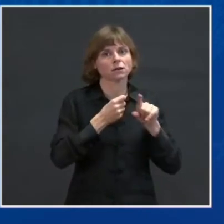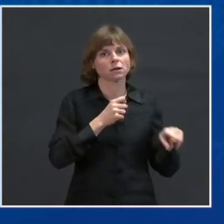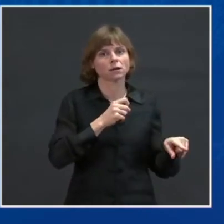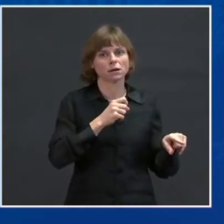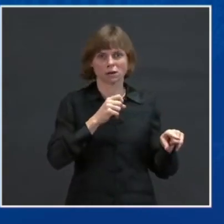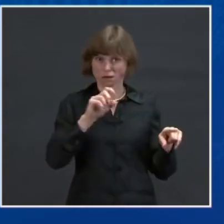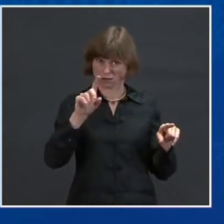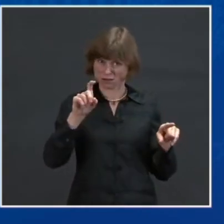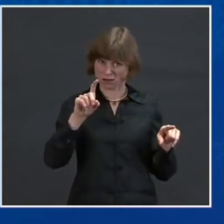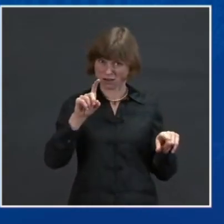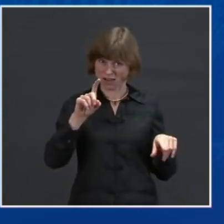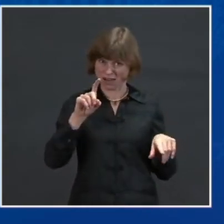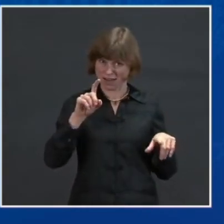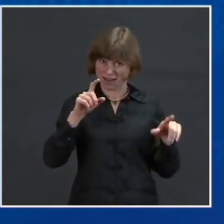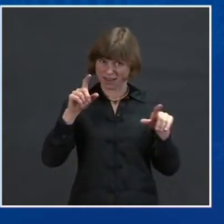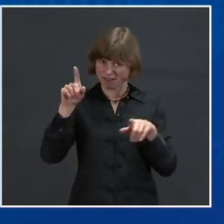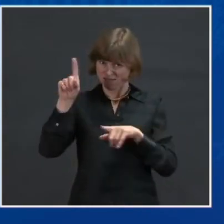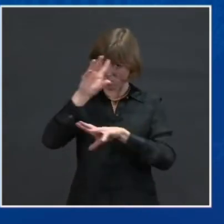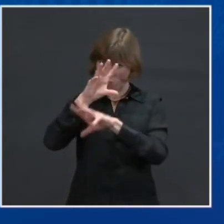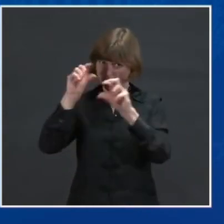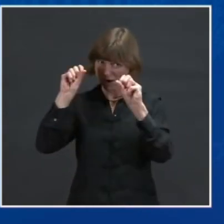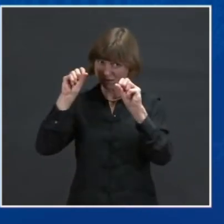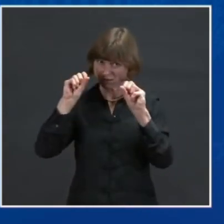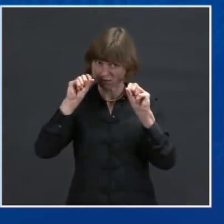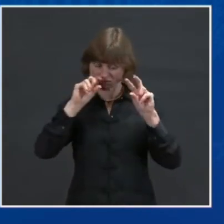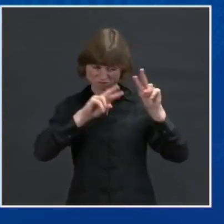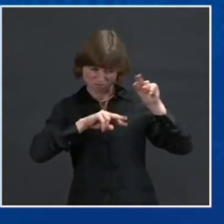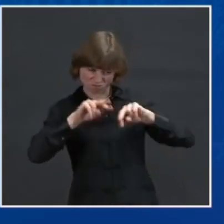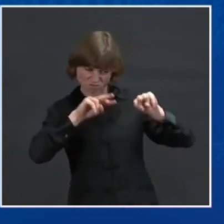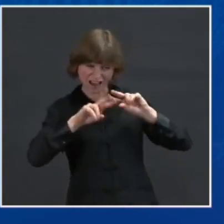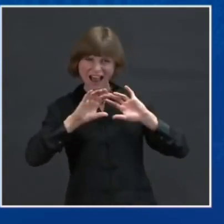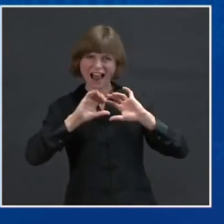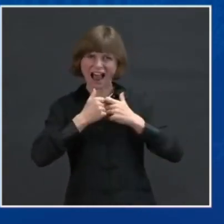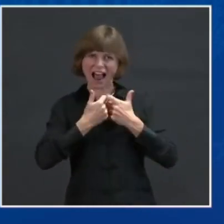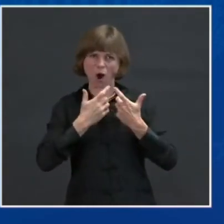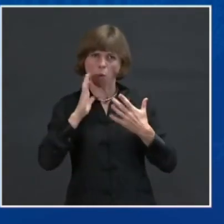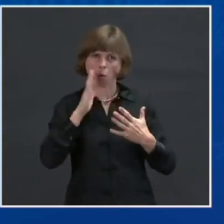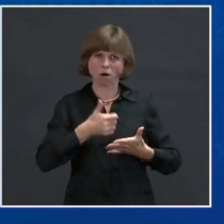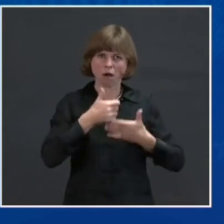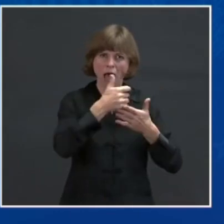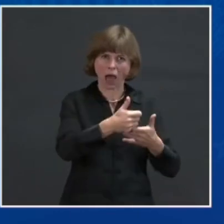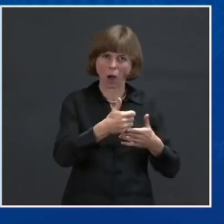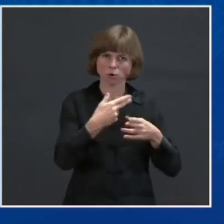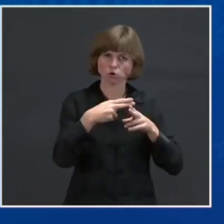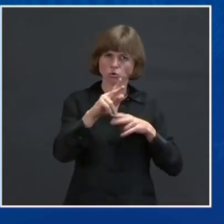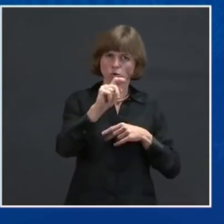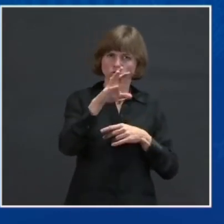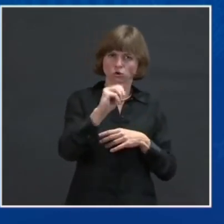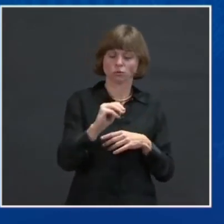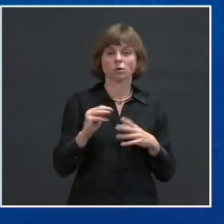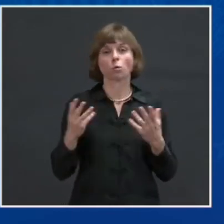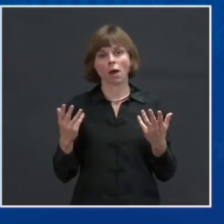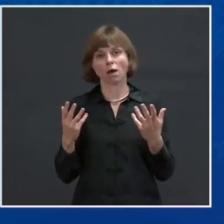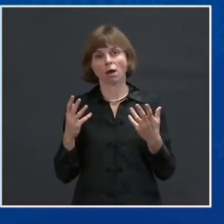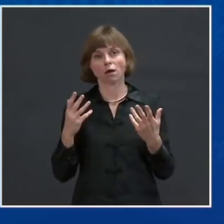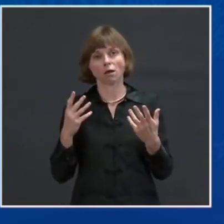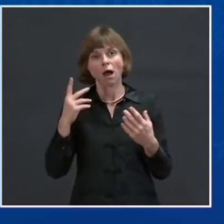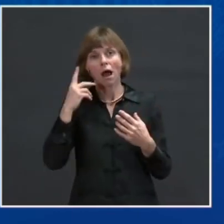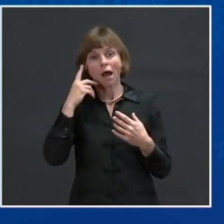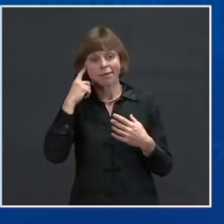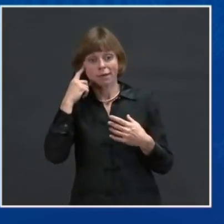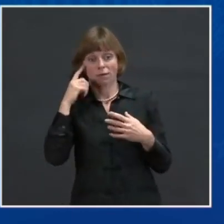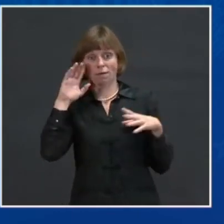administration looking at that situation and considering any kind of actions in the short term to address it? Well, I think our focus right now is ensuring